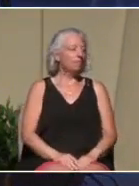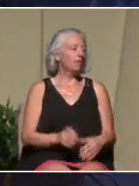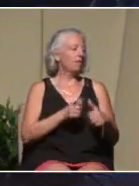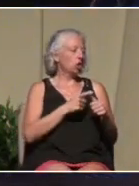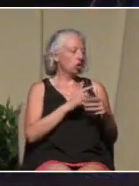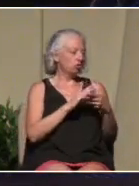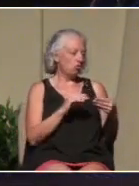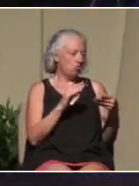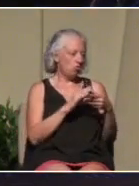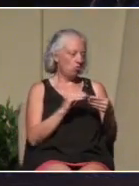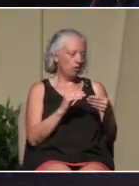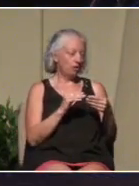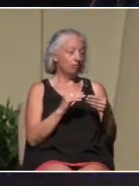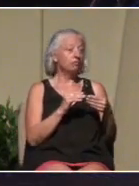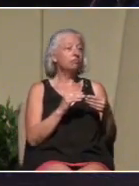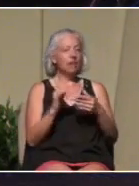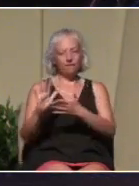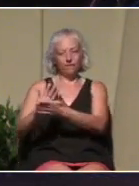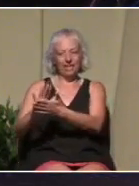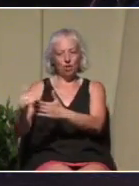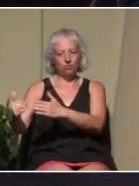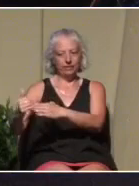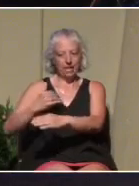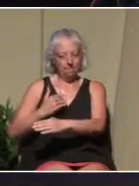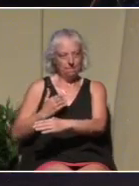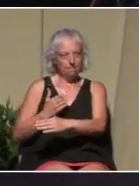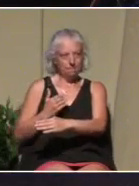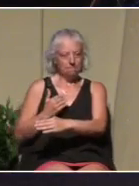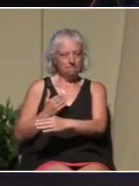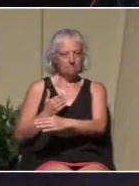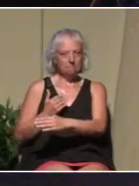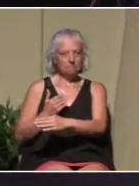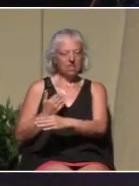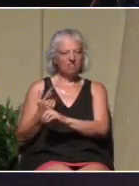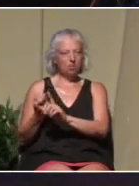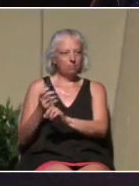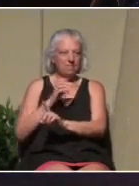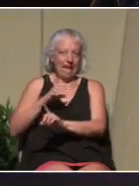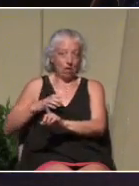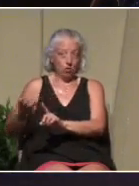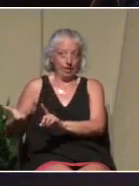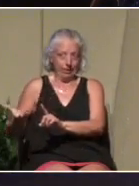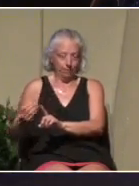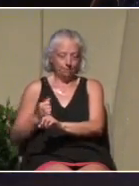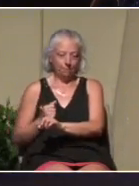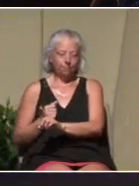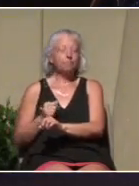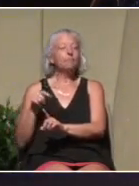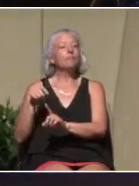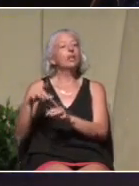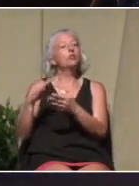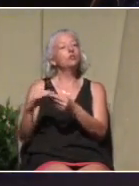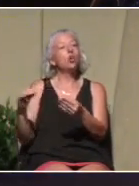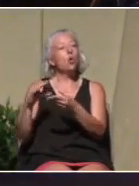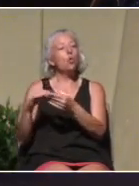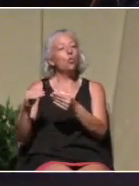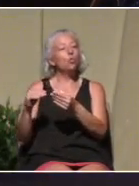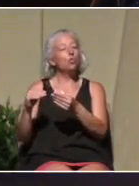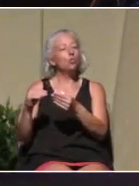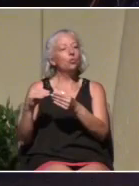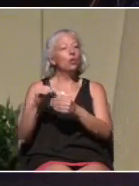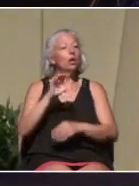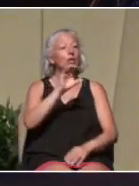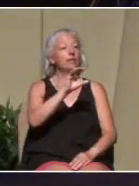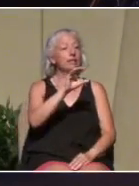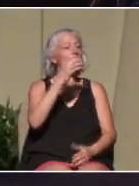story was sent to me on a video by one of our council members, and it's the story of the son of C.S.